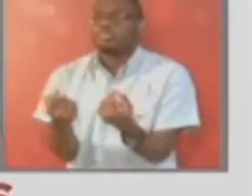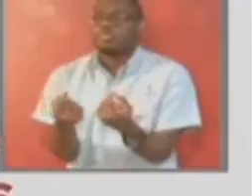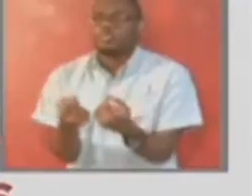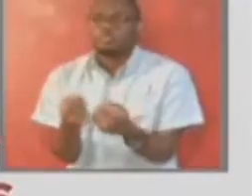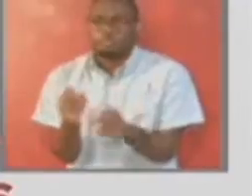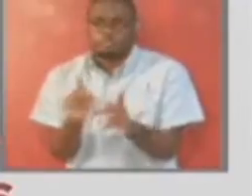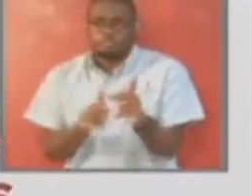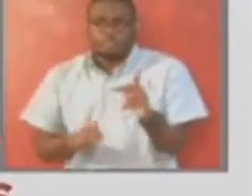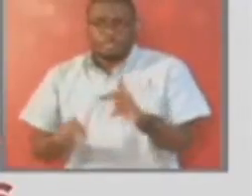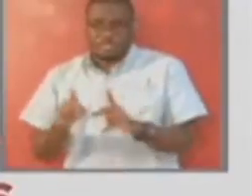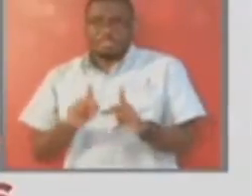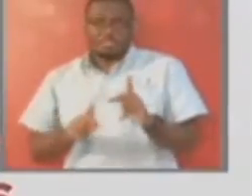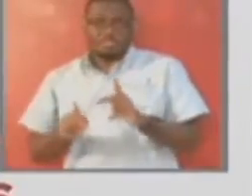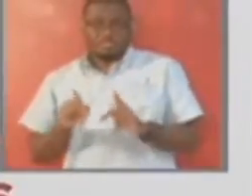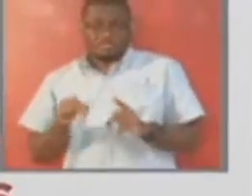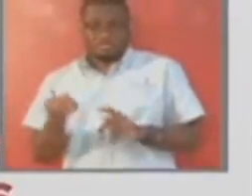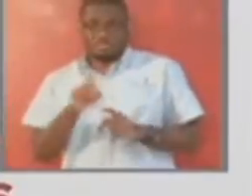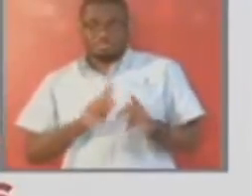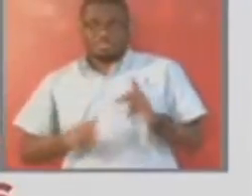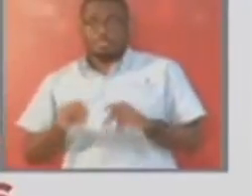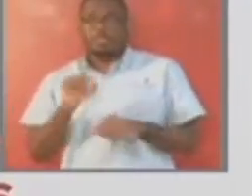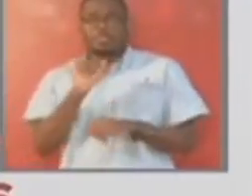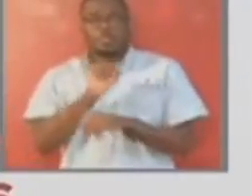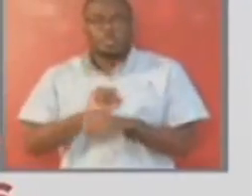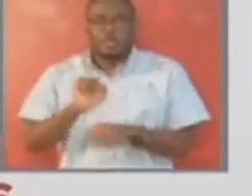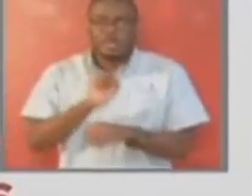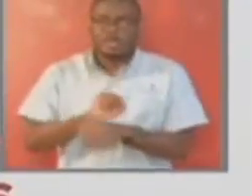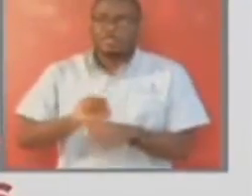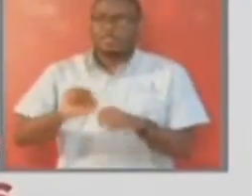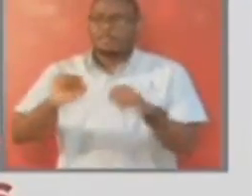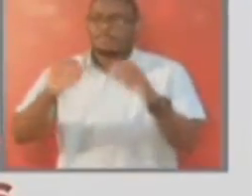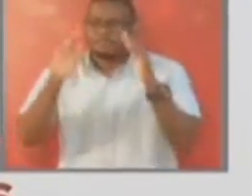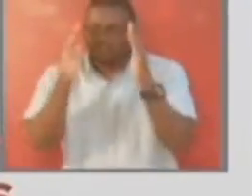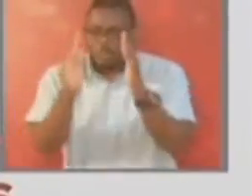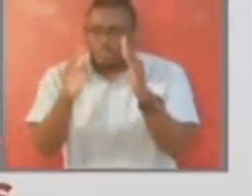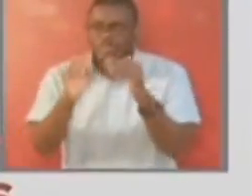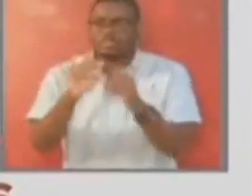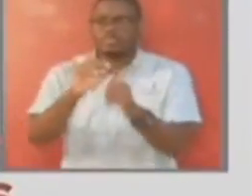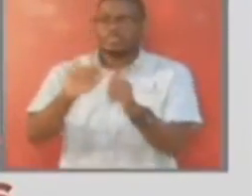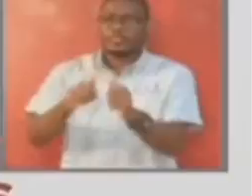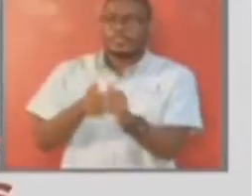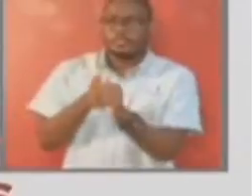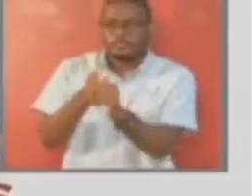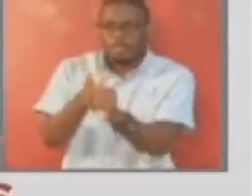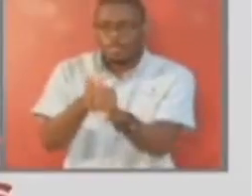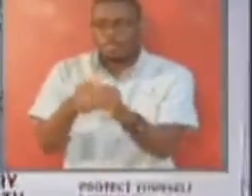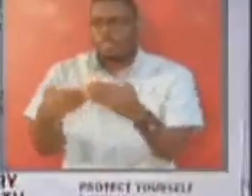do to keep themselves motivated and to keep following the new normal guidelines?